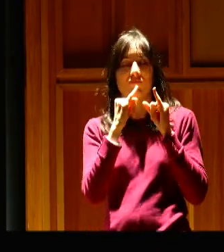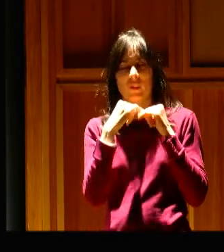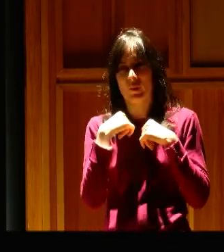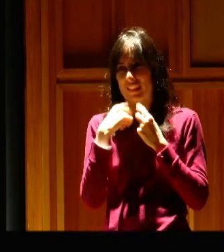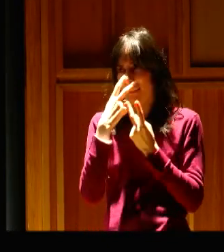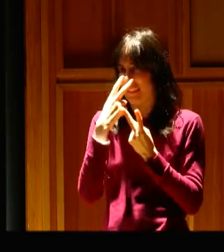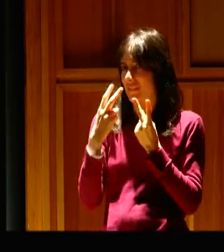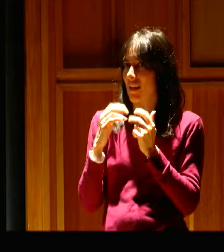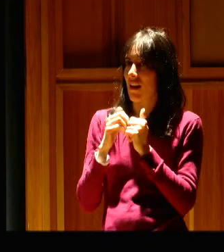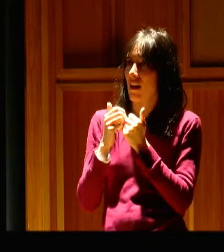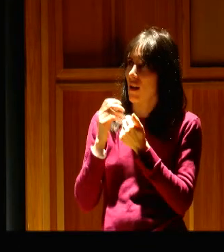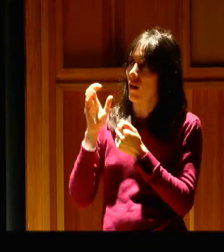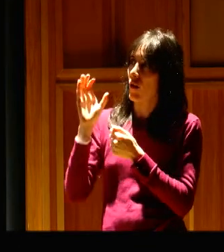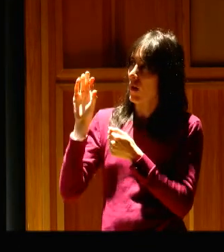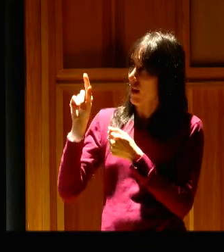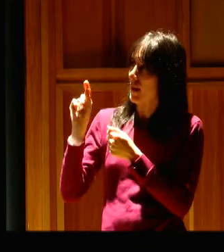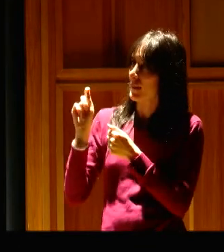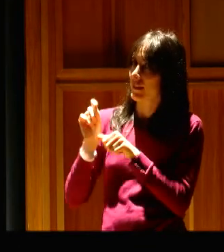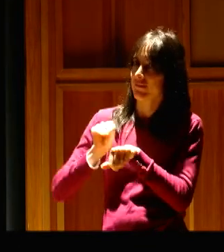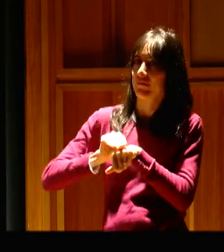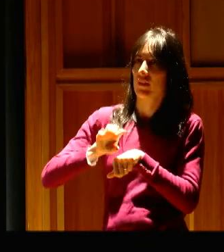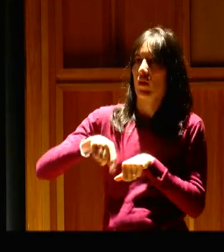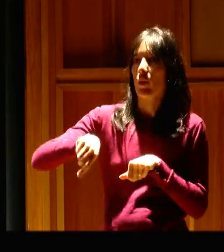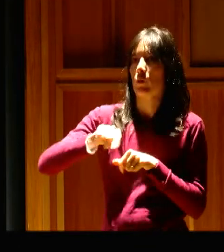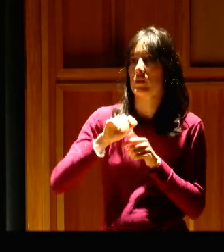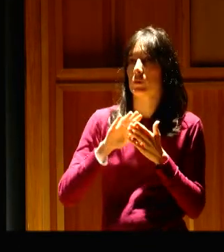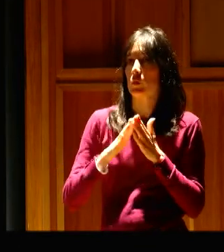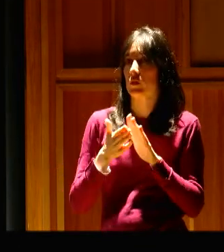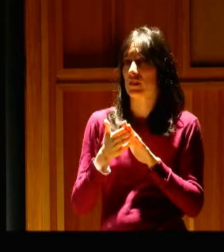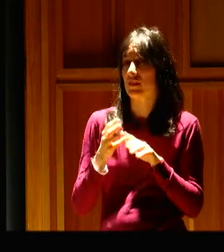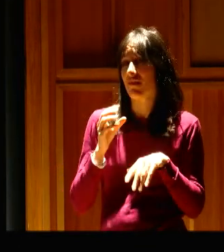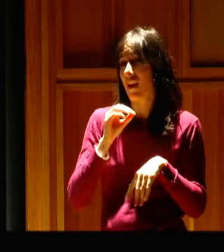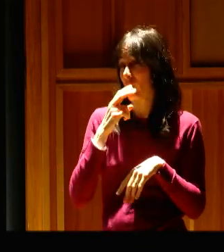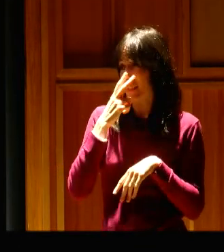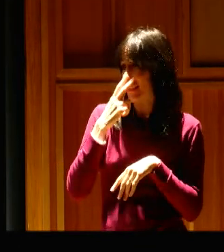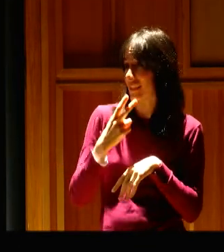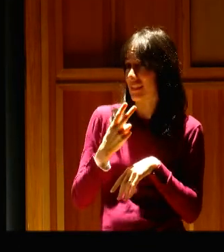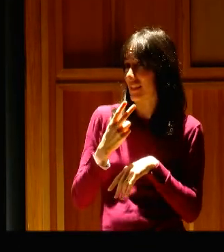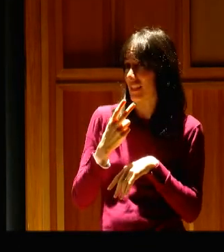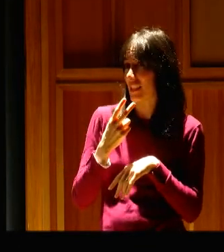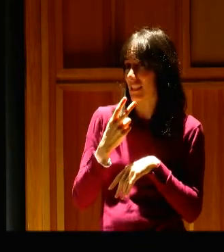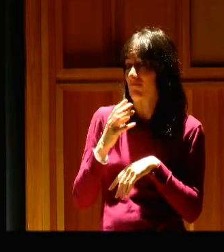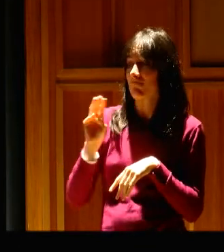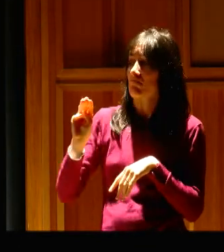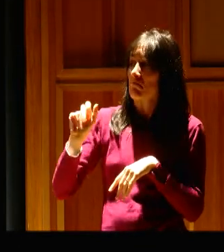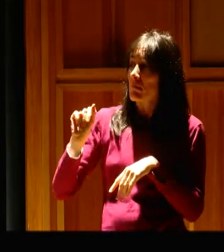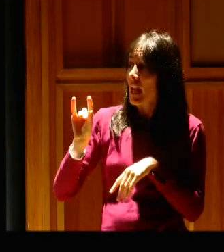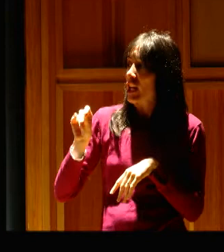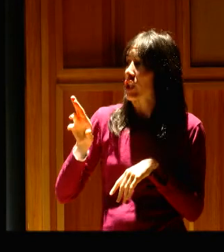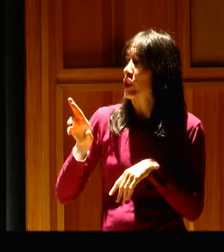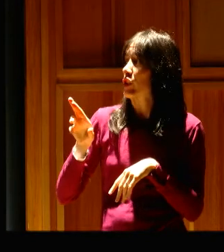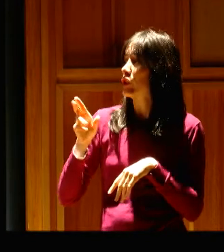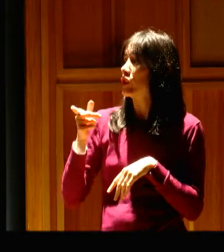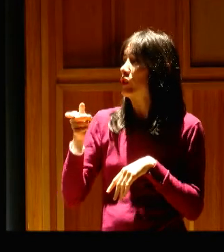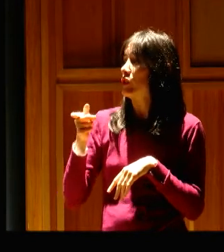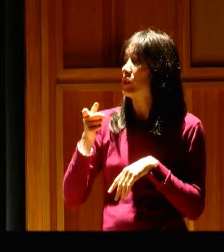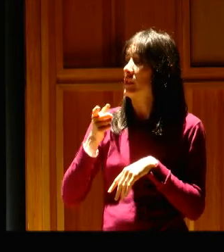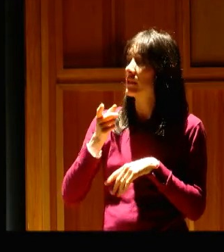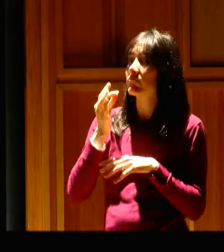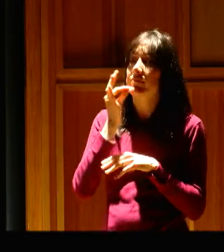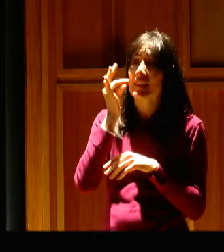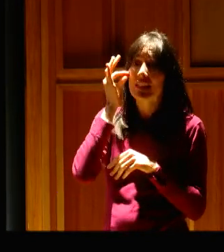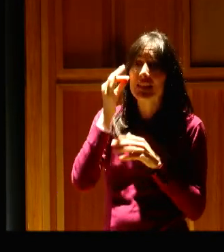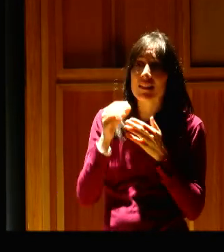cultural communities and the lack of support each of those mayors, those tribal leaders, those